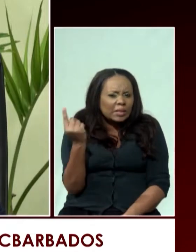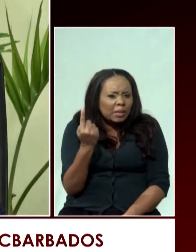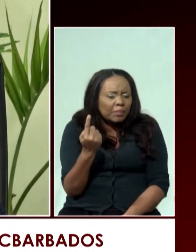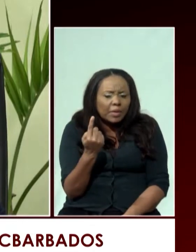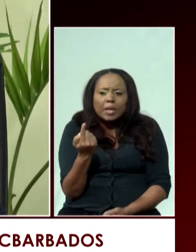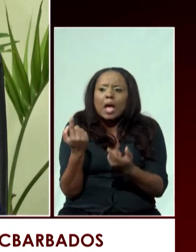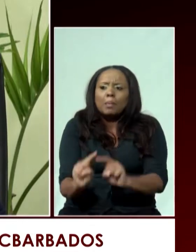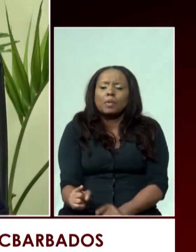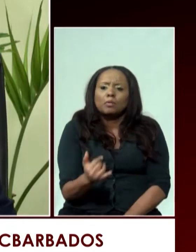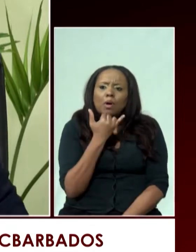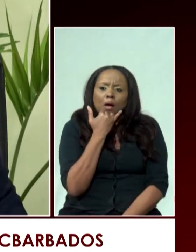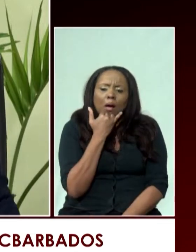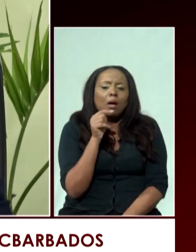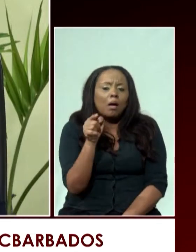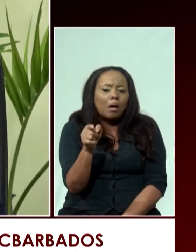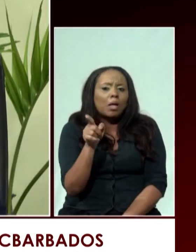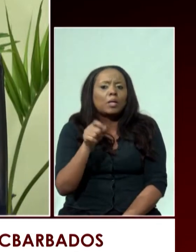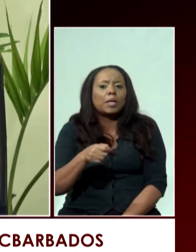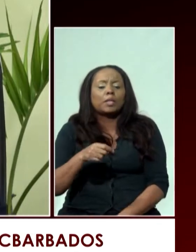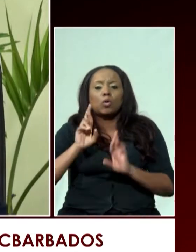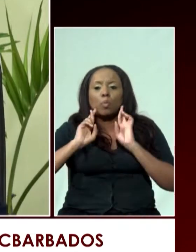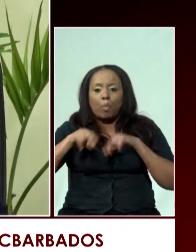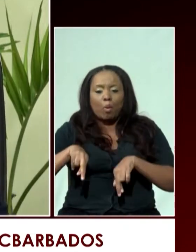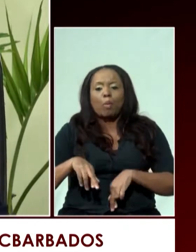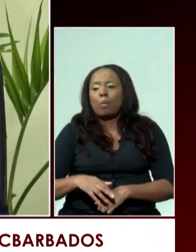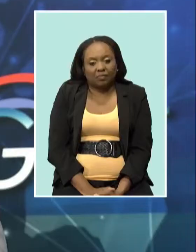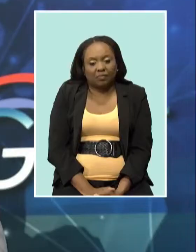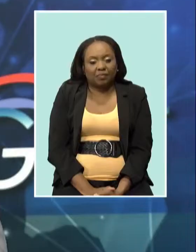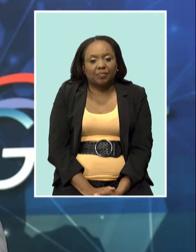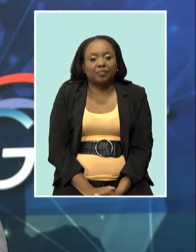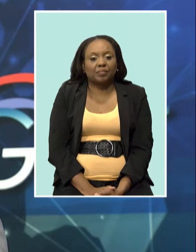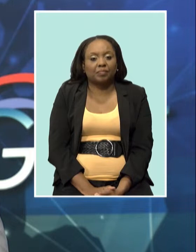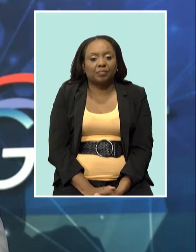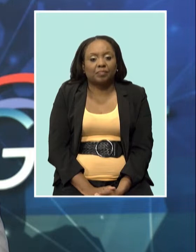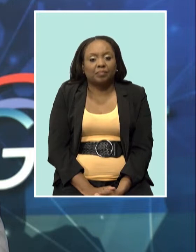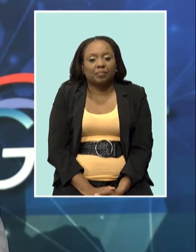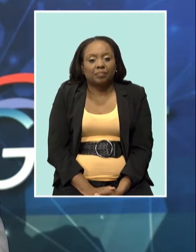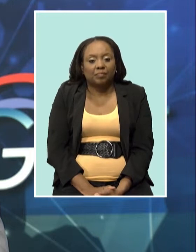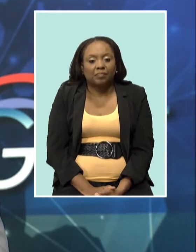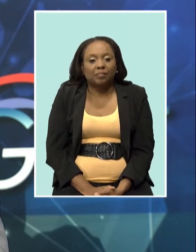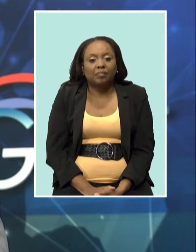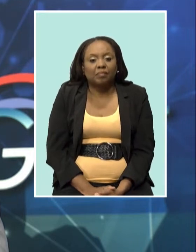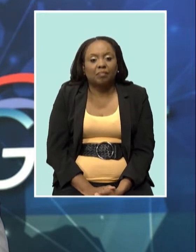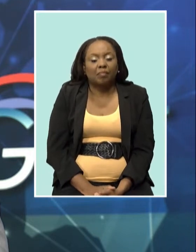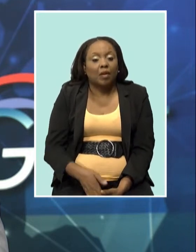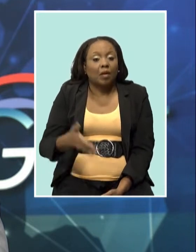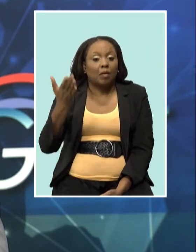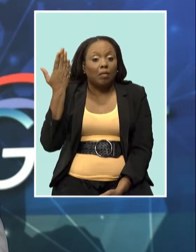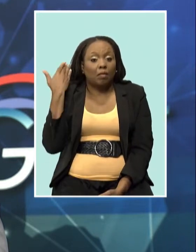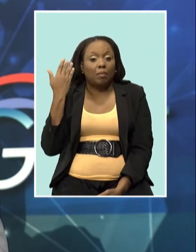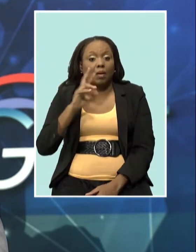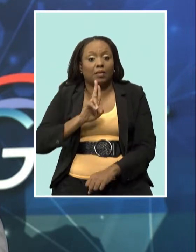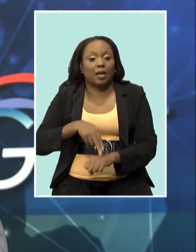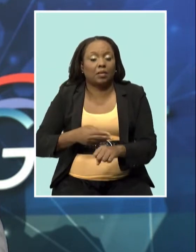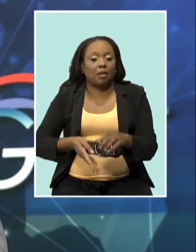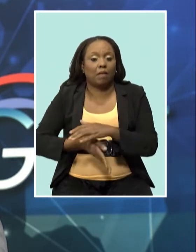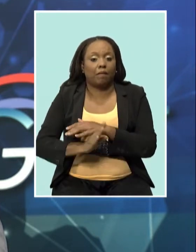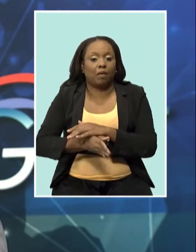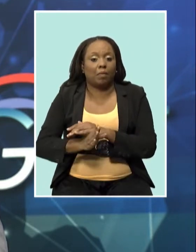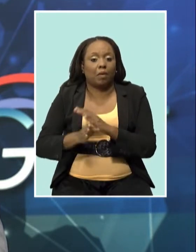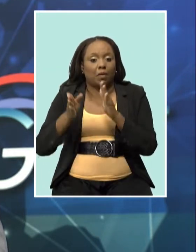oversee rights, the discussions on the rights and the applications of the fines, and the legislation speaks to that because these